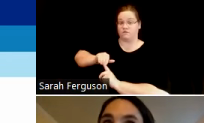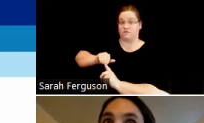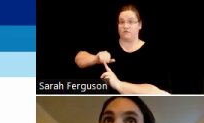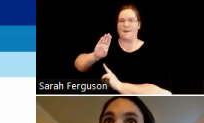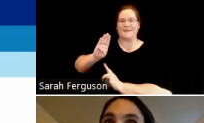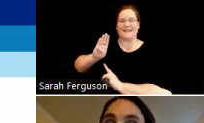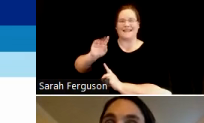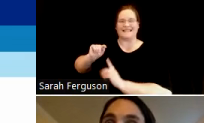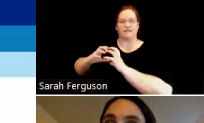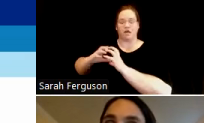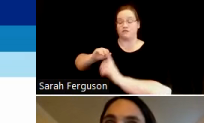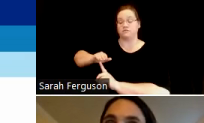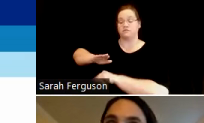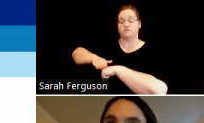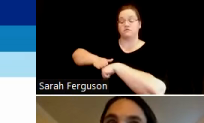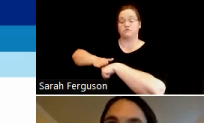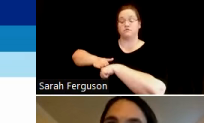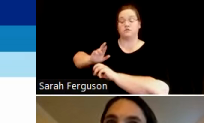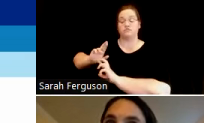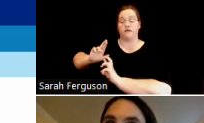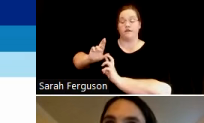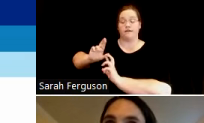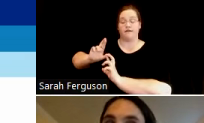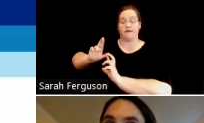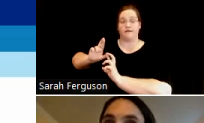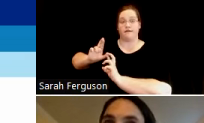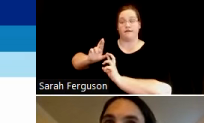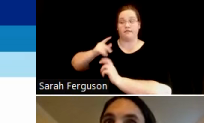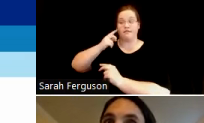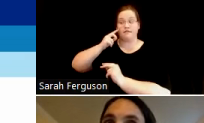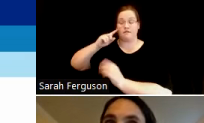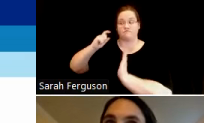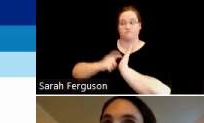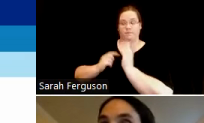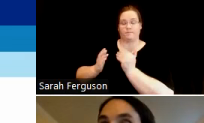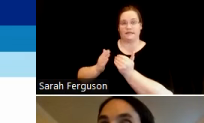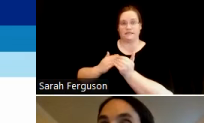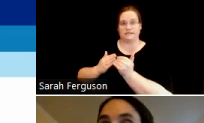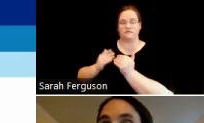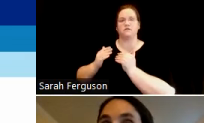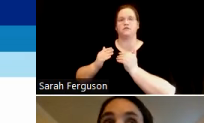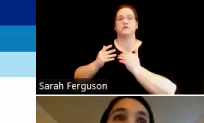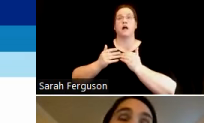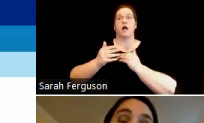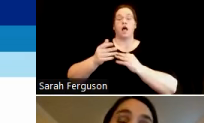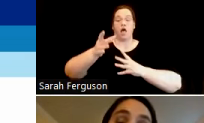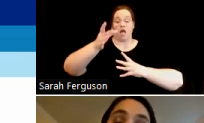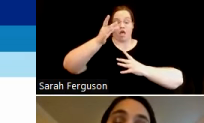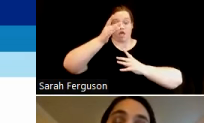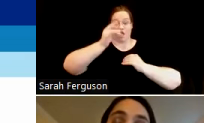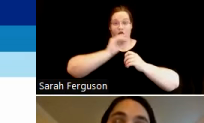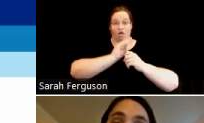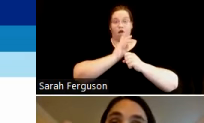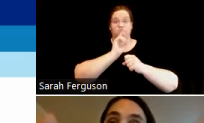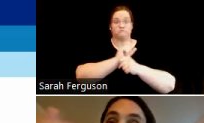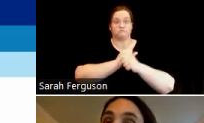again, and to have that long-term memory to be able to make antibodies to fight off COVID-19. When